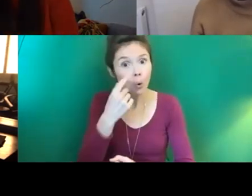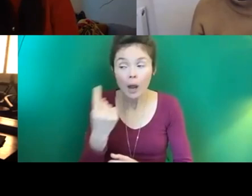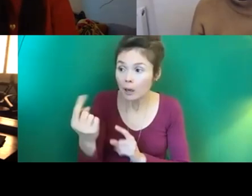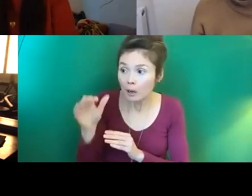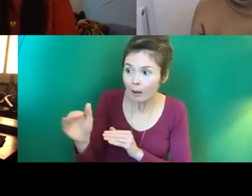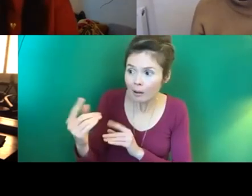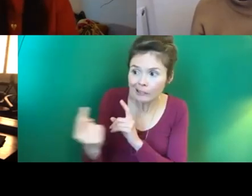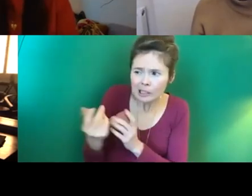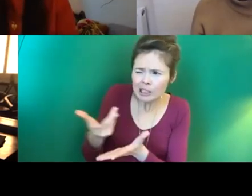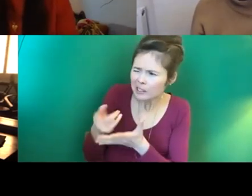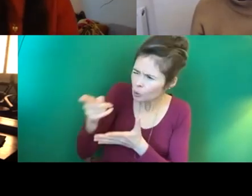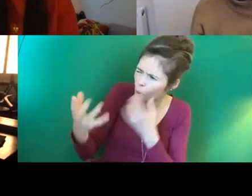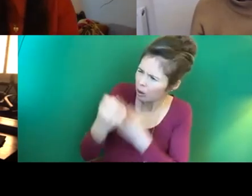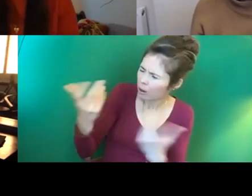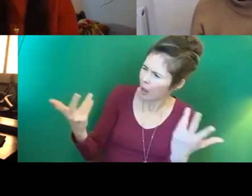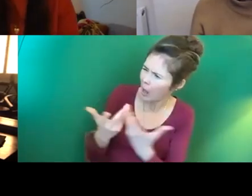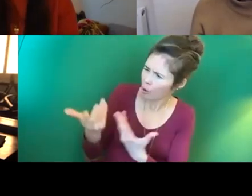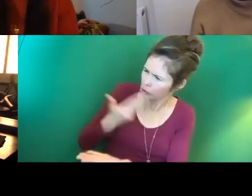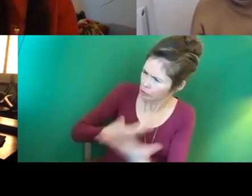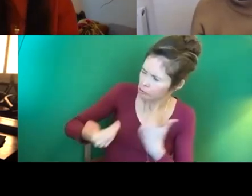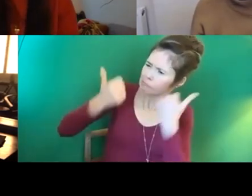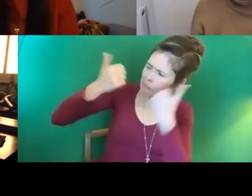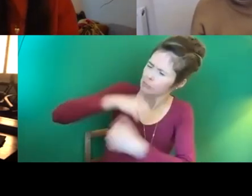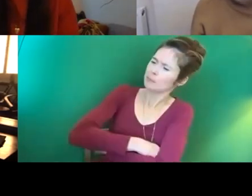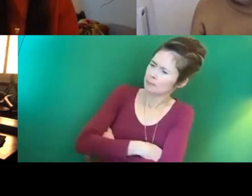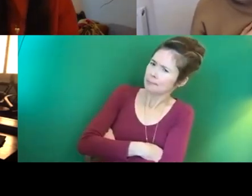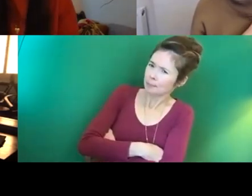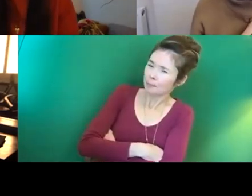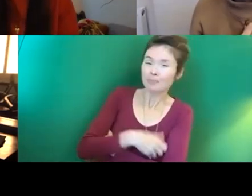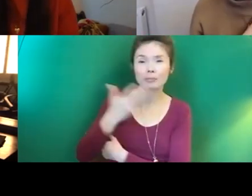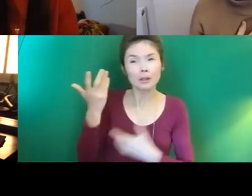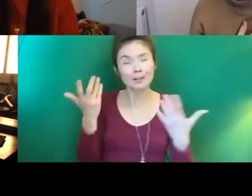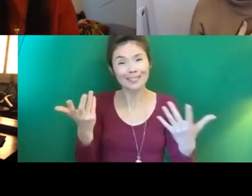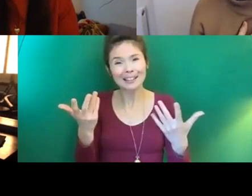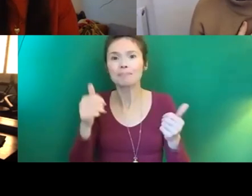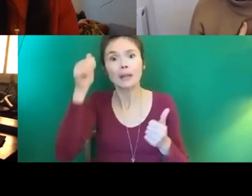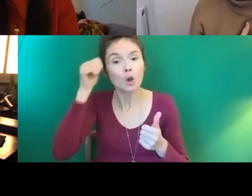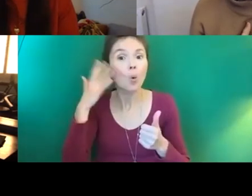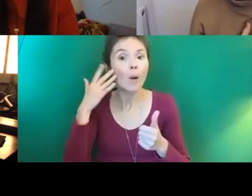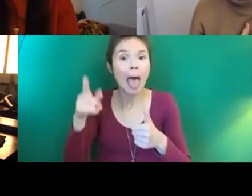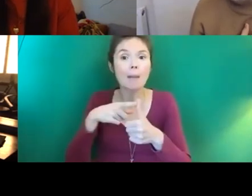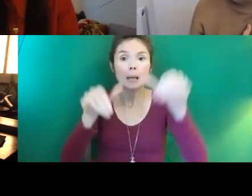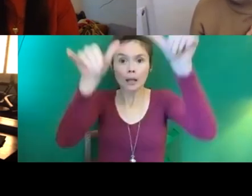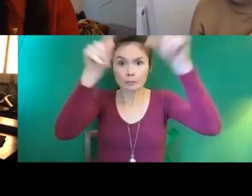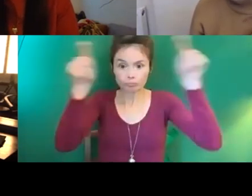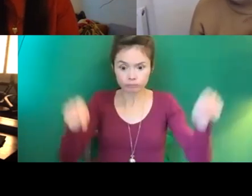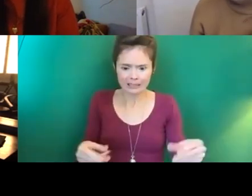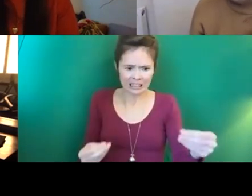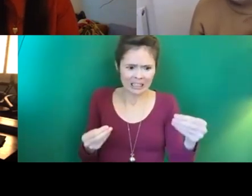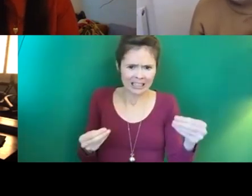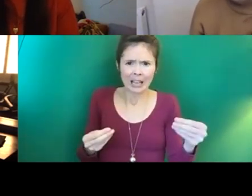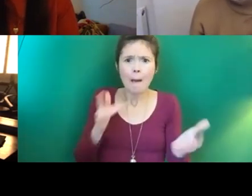them to learn about how they went through the processes. It's particularly daunting to start an application process,